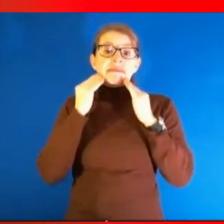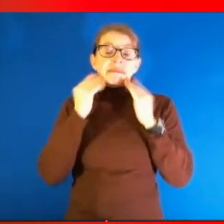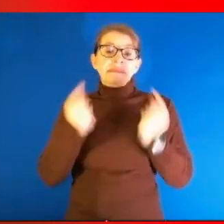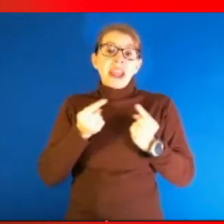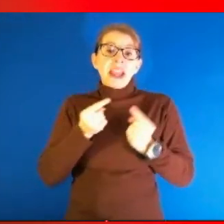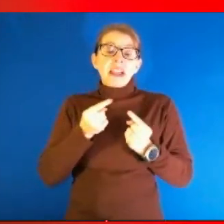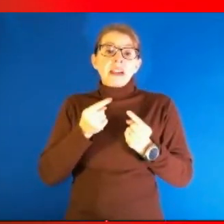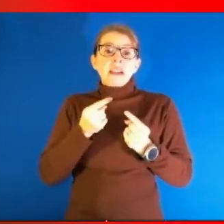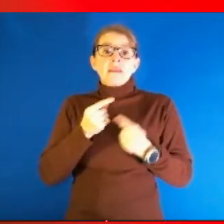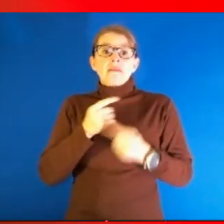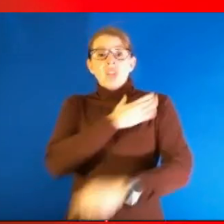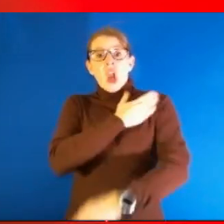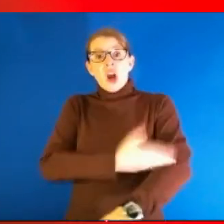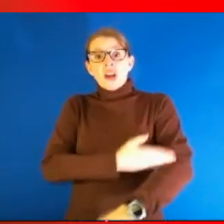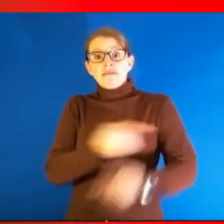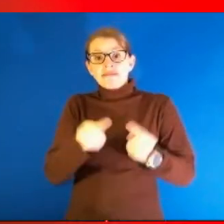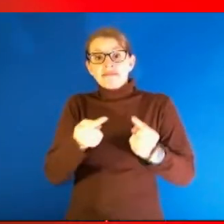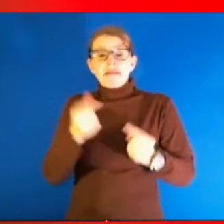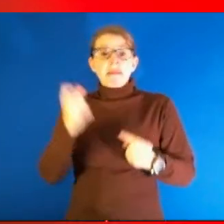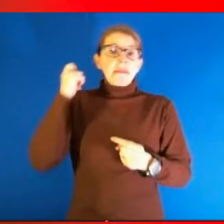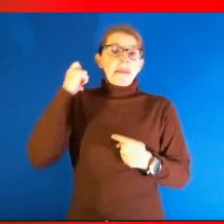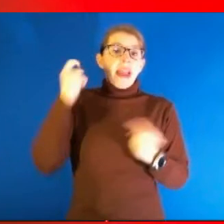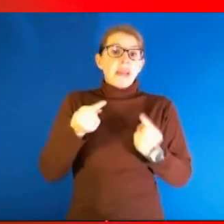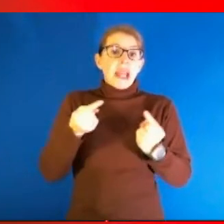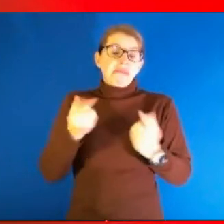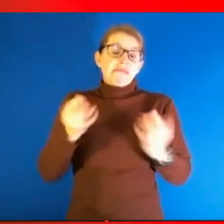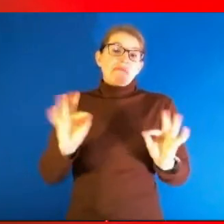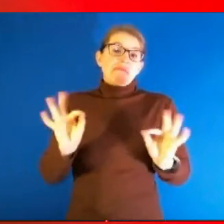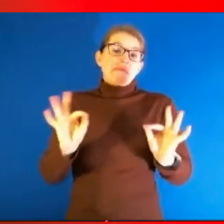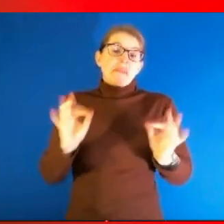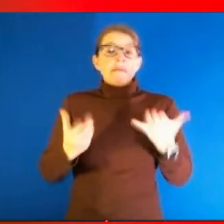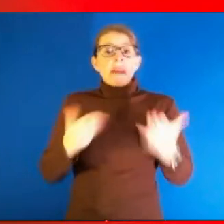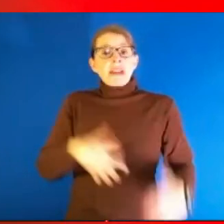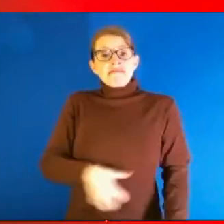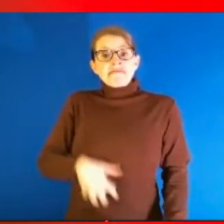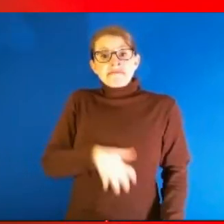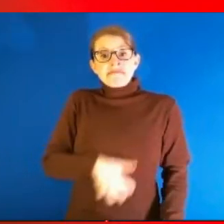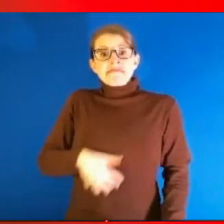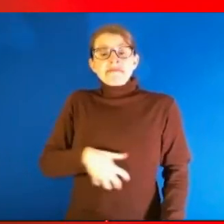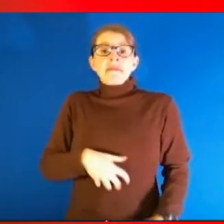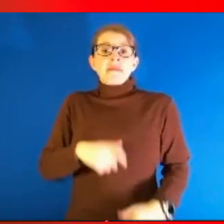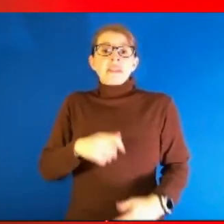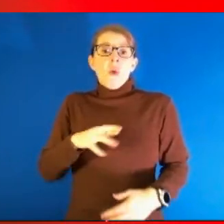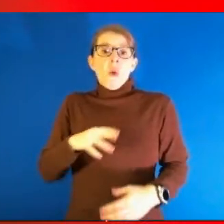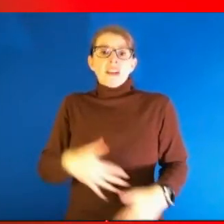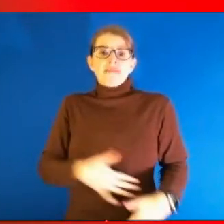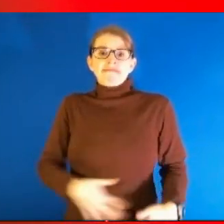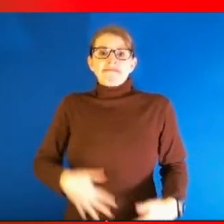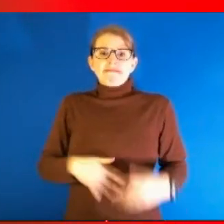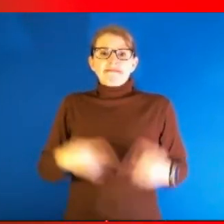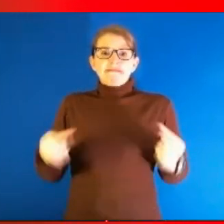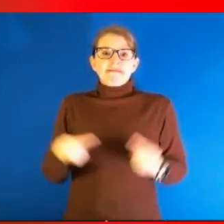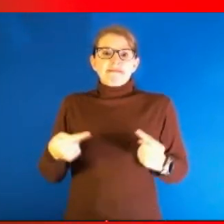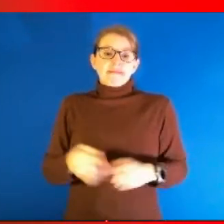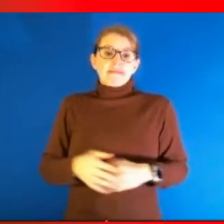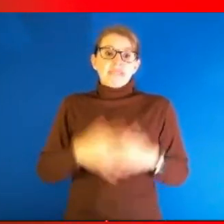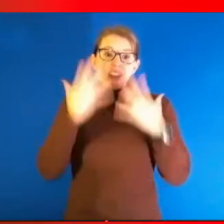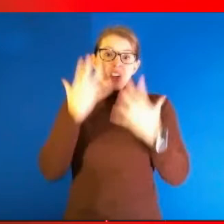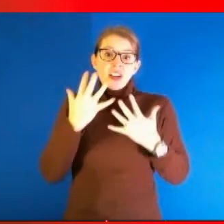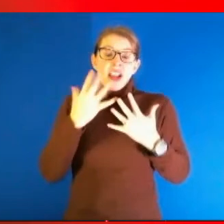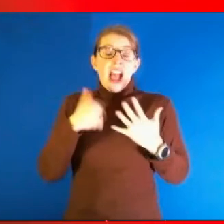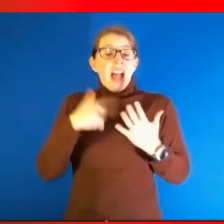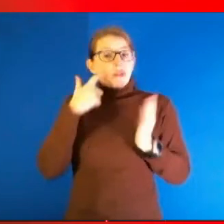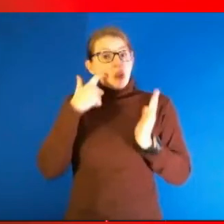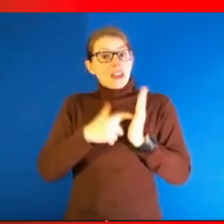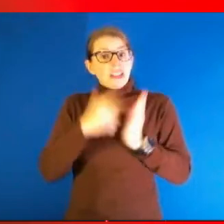back pain, and sometimes it could just be nausea or abdominal pain. Unfortunately, I've seen women who have